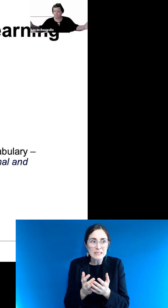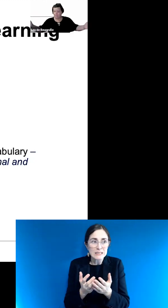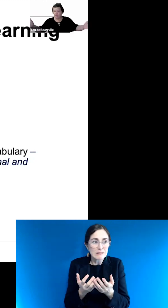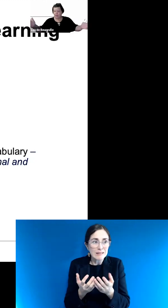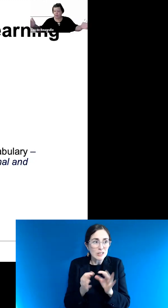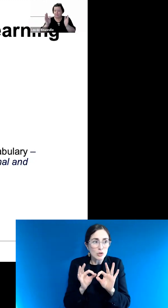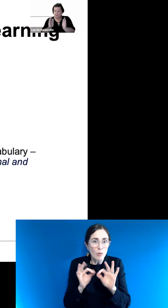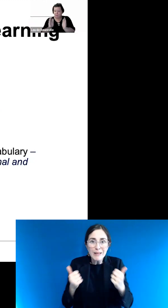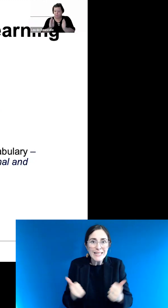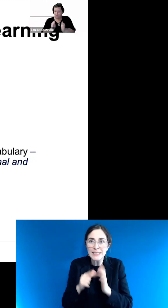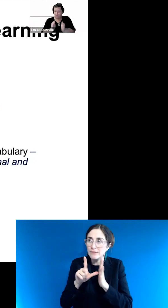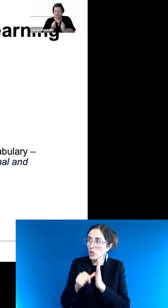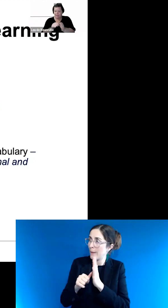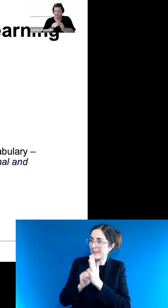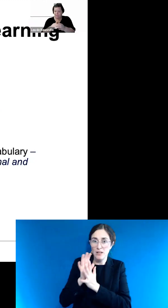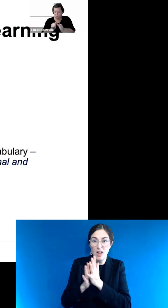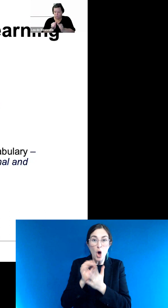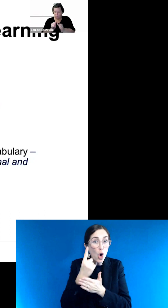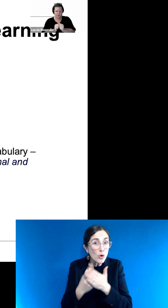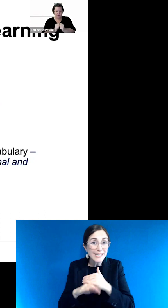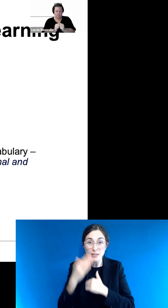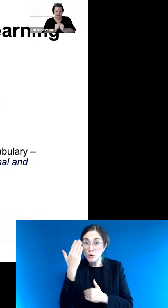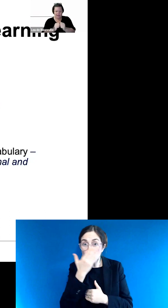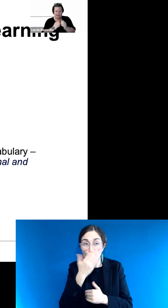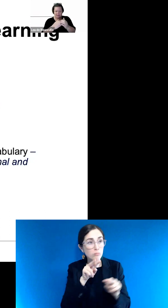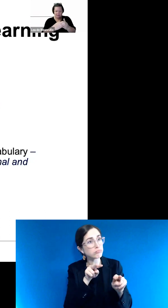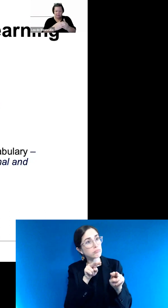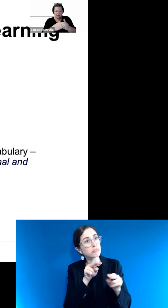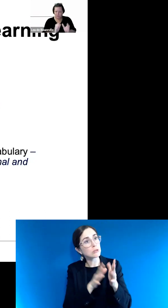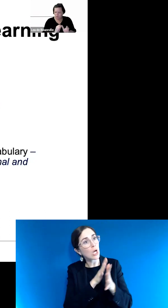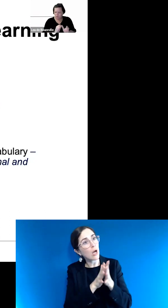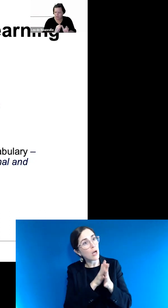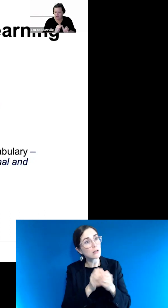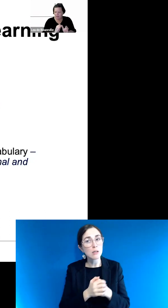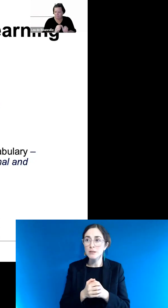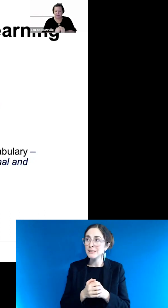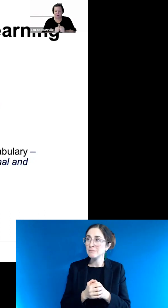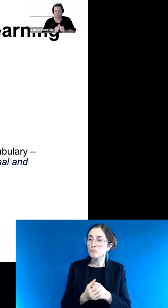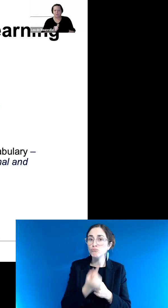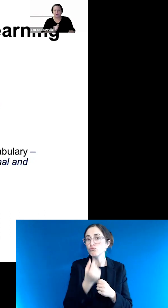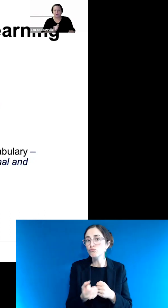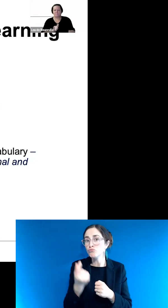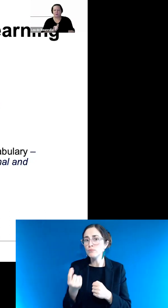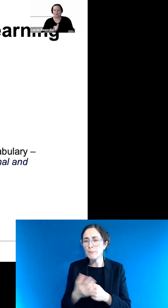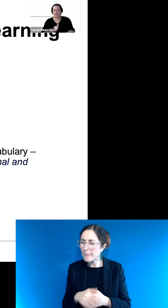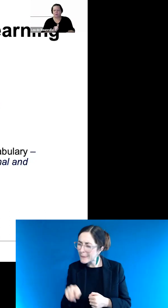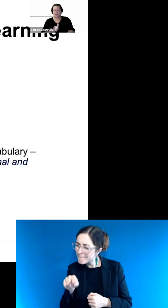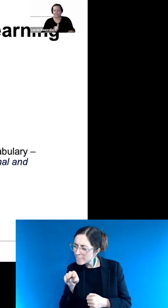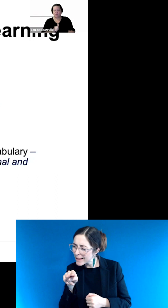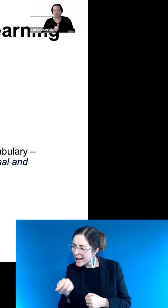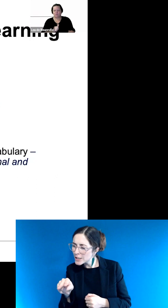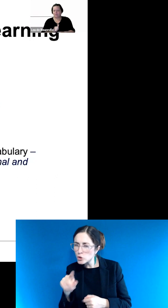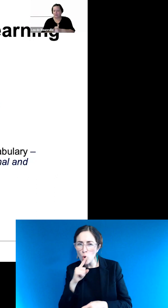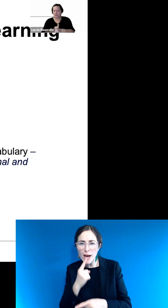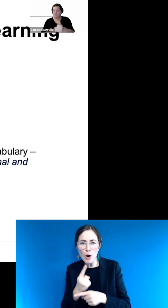of time in sign. They'll get what they get in school, or they'll get what they get at certain times. I just saw a comment pop up about